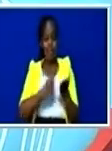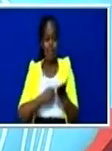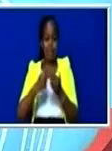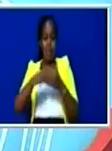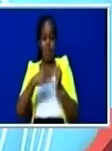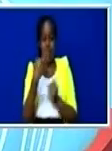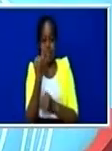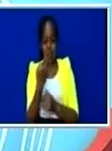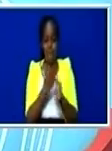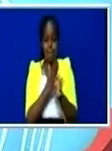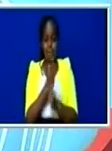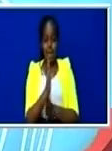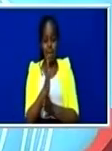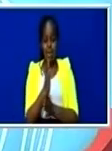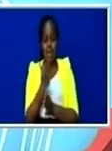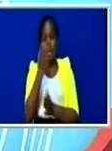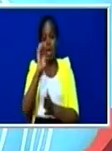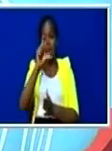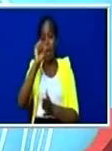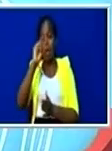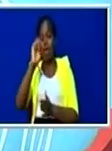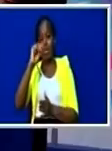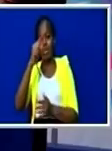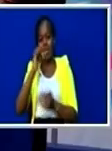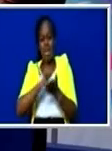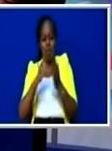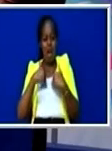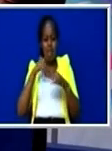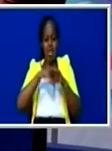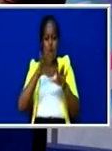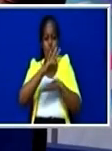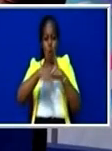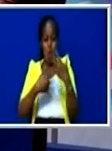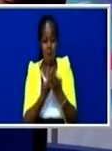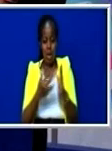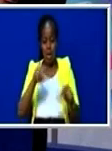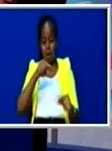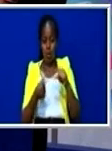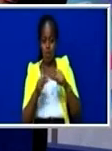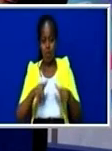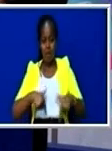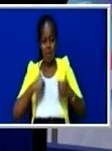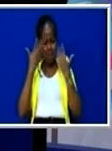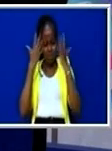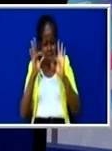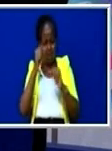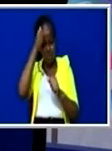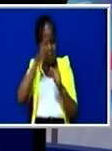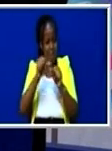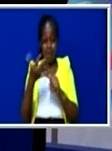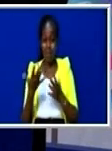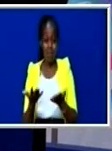3 major elements that occurs in almost all the chemicals of life. Yes. I don't know, can you remember